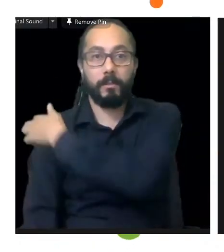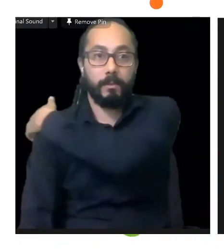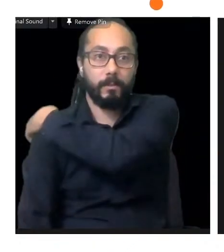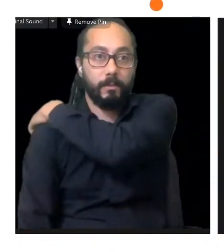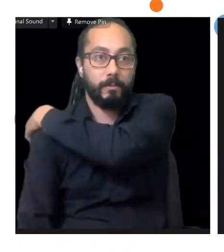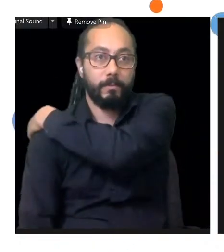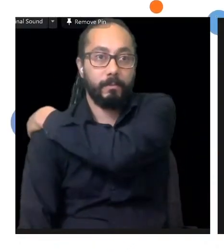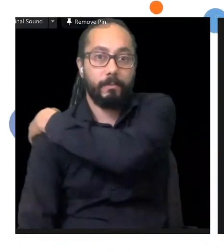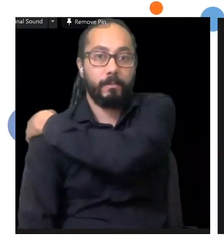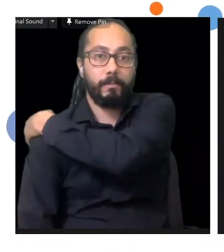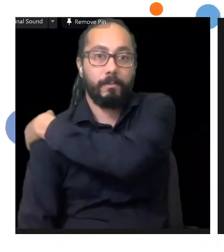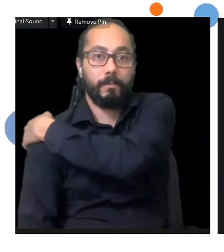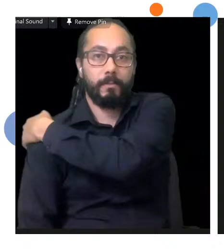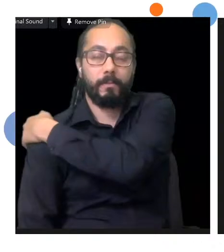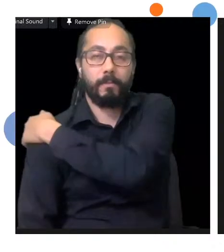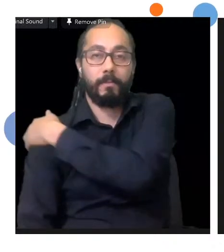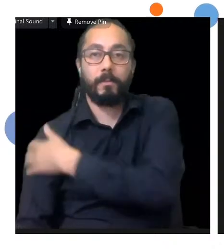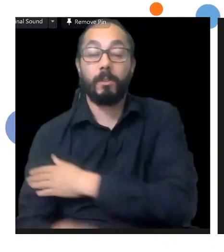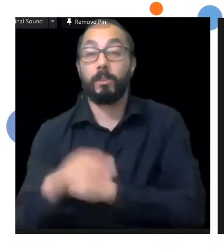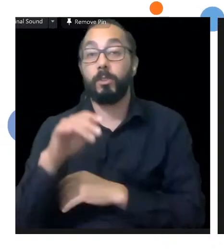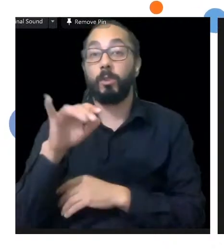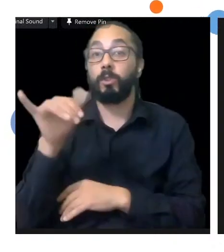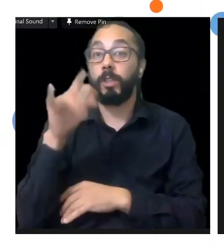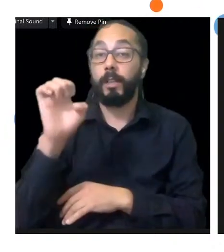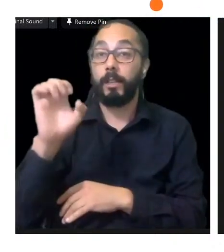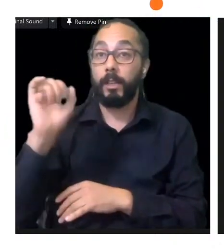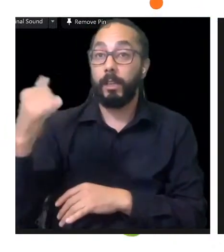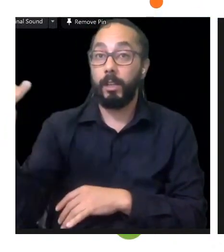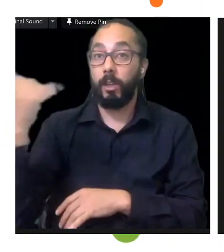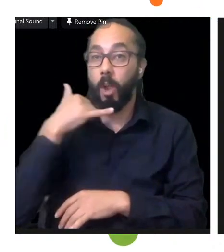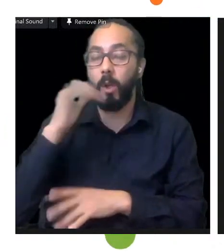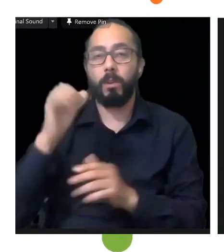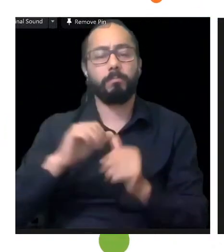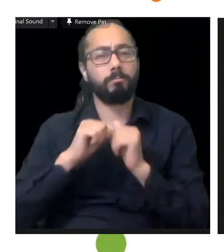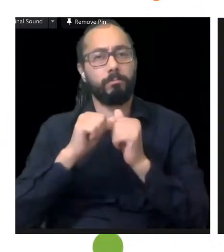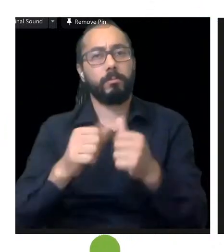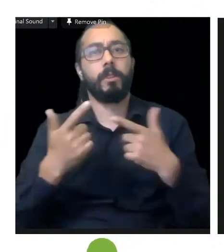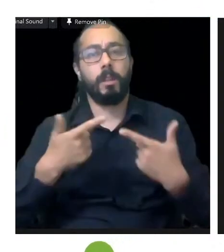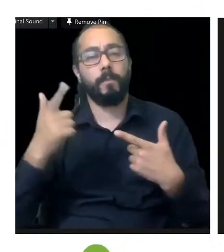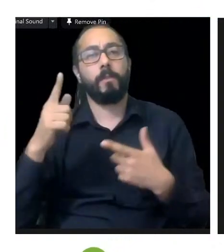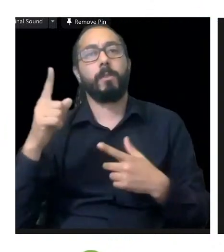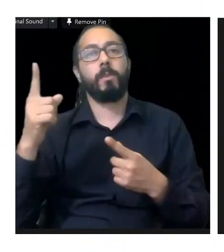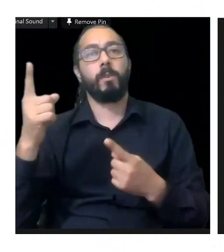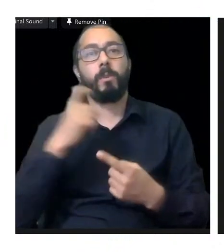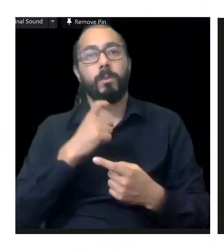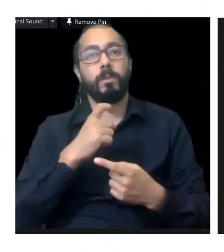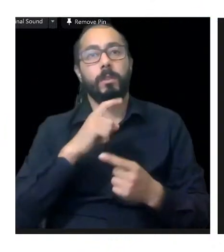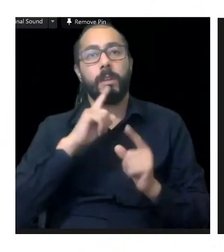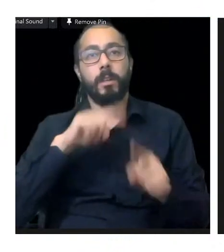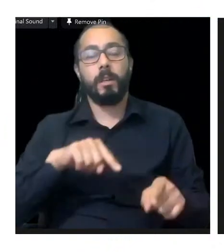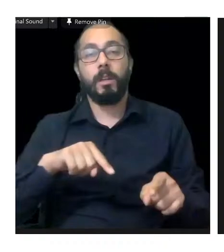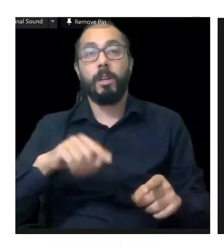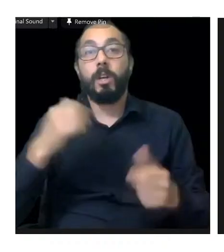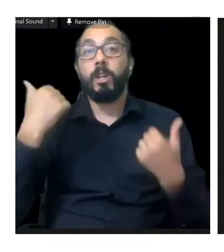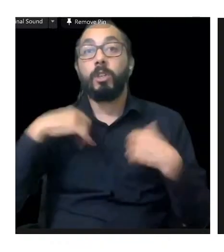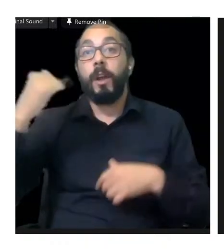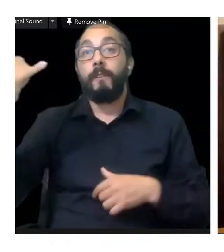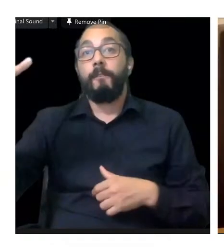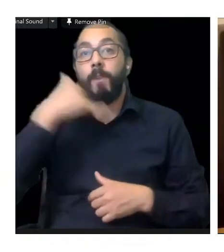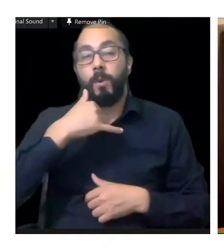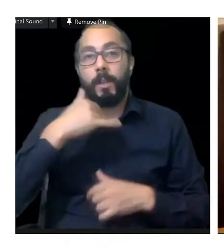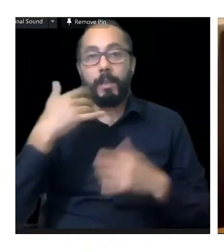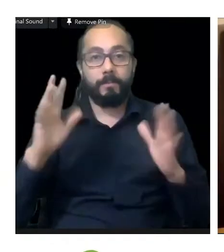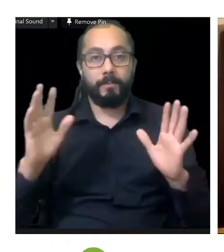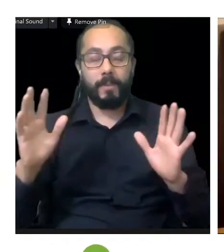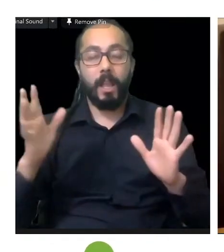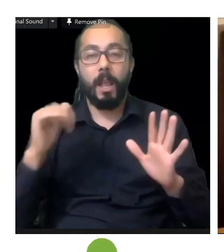in. We can maybe move forward with the live Q&A. And then Jane, if you can connect after, try phoning in and we'll get